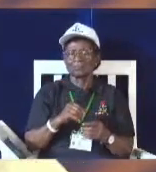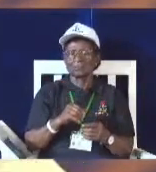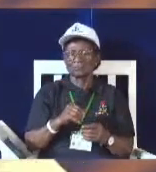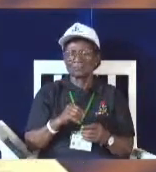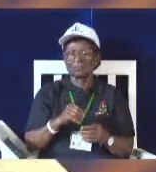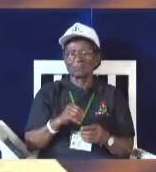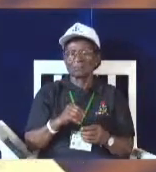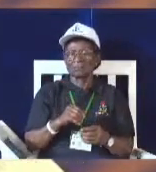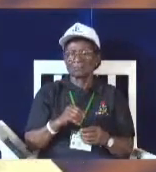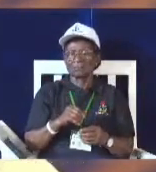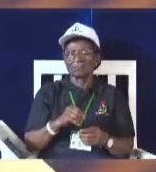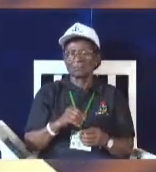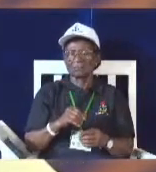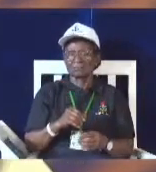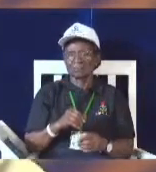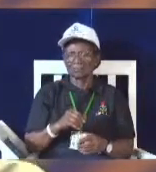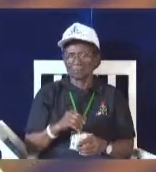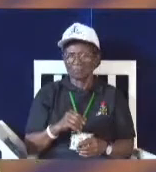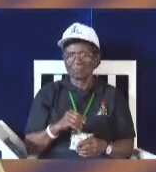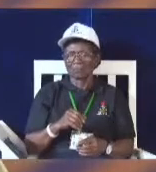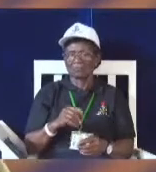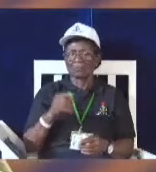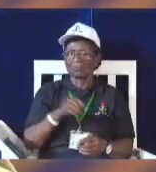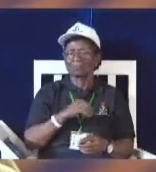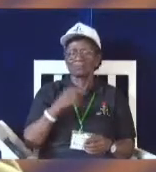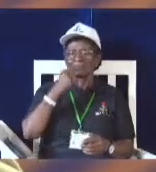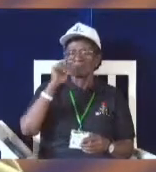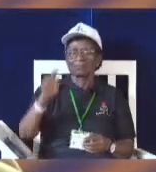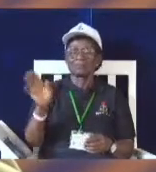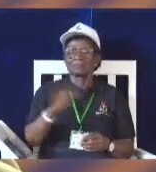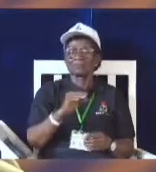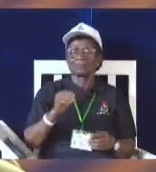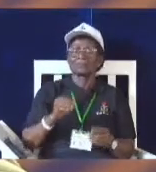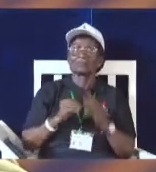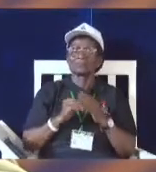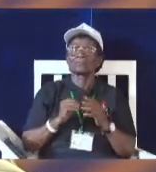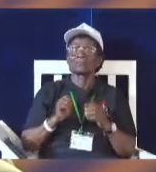I said, well, are you going to be commanding your owner to